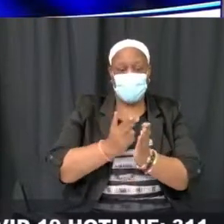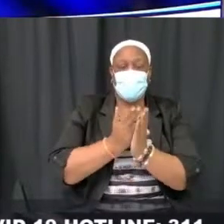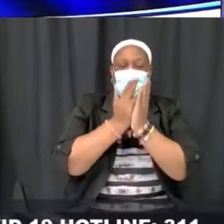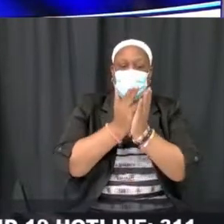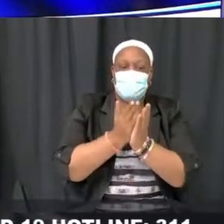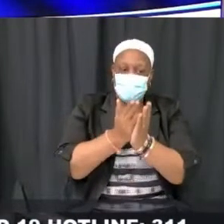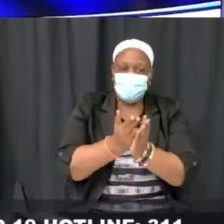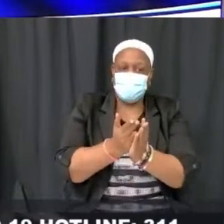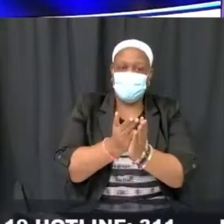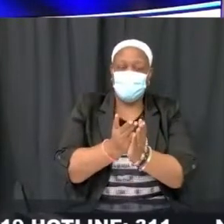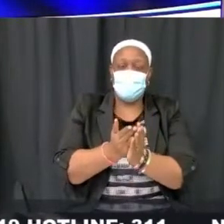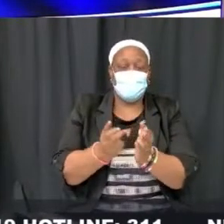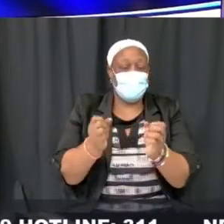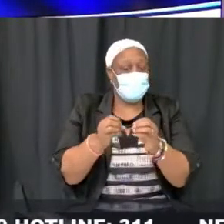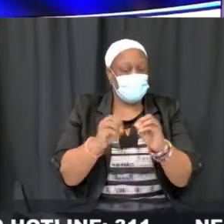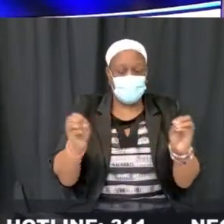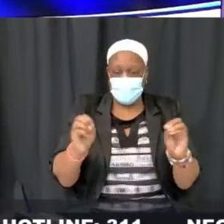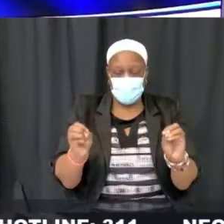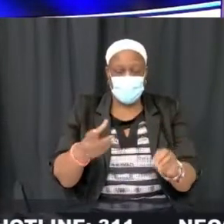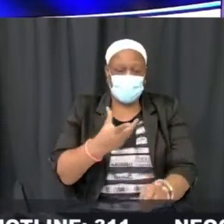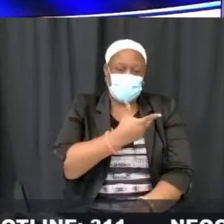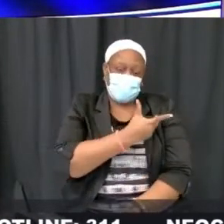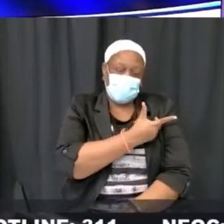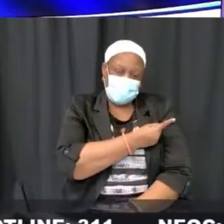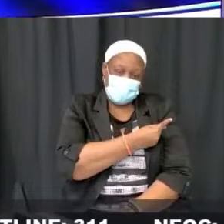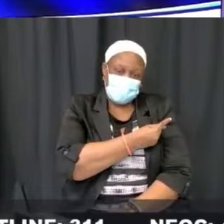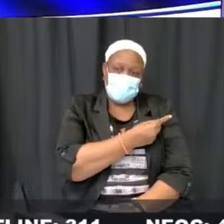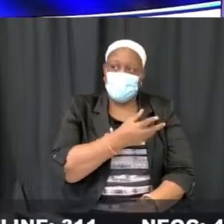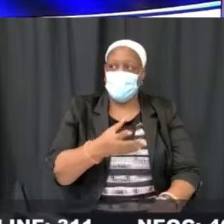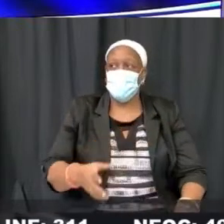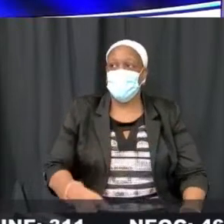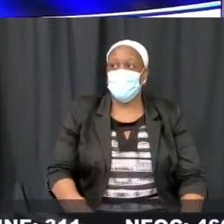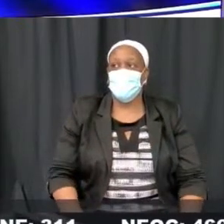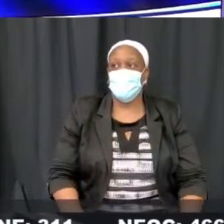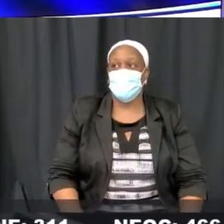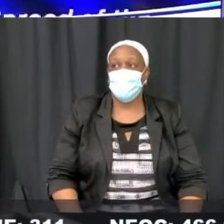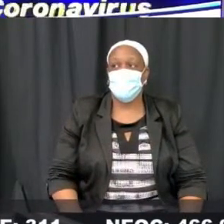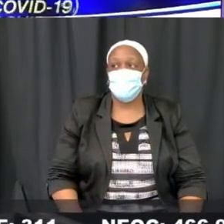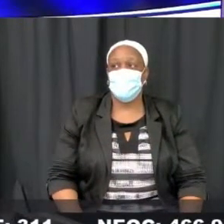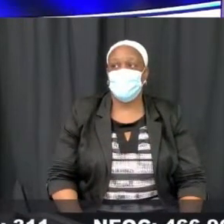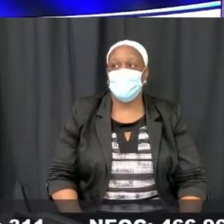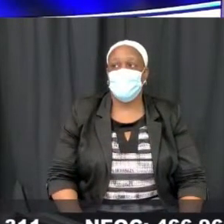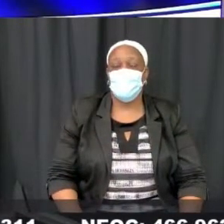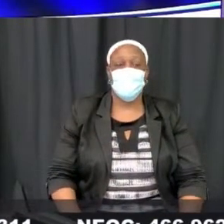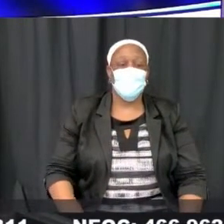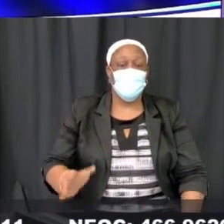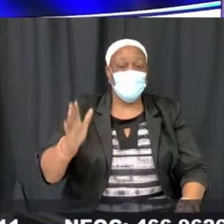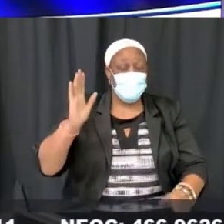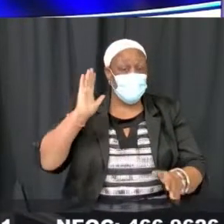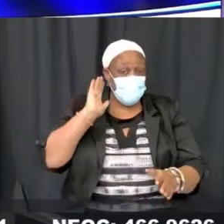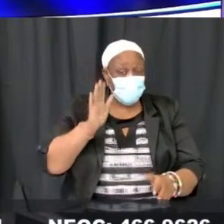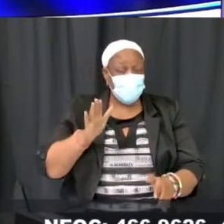COVID-19 that have been proven to be highly transmissible?